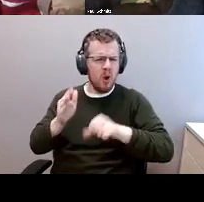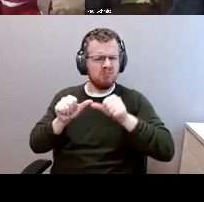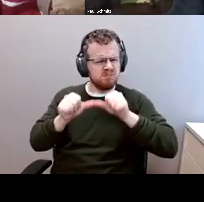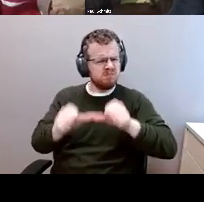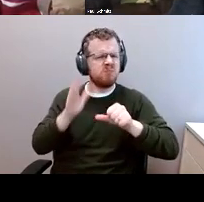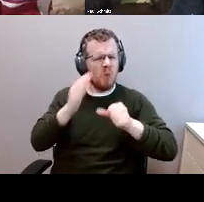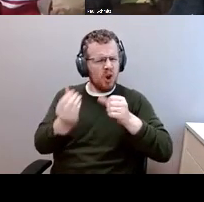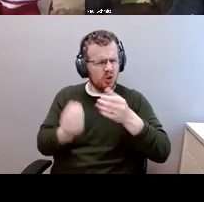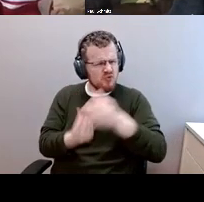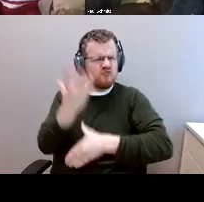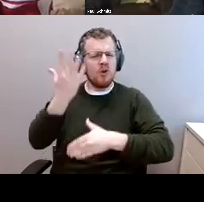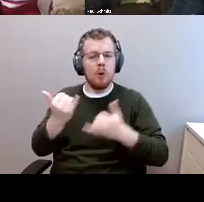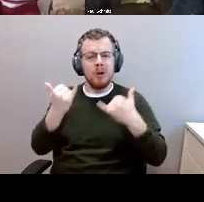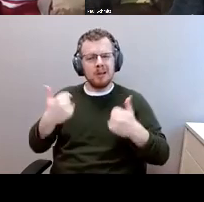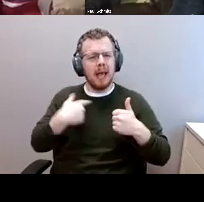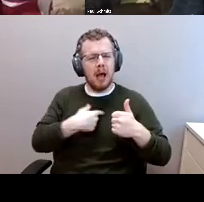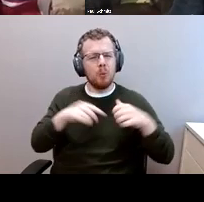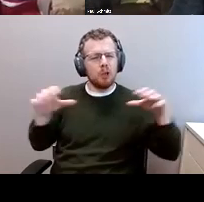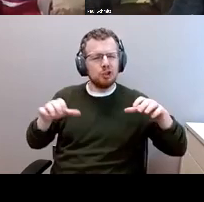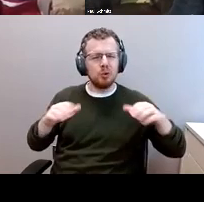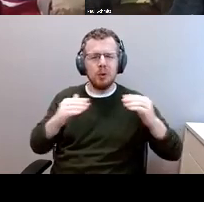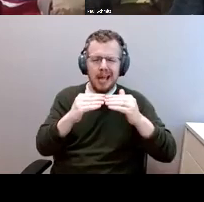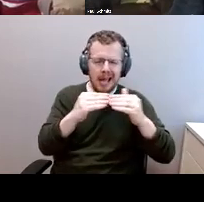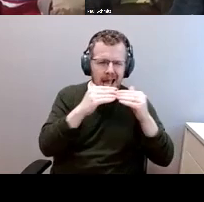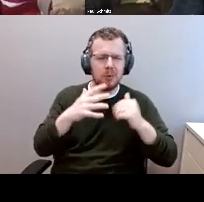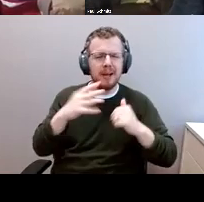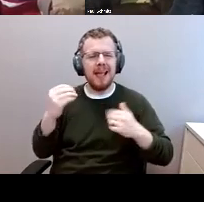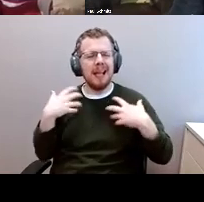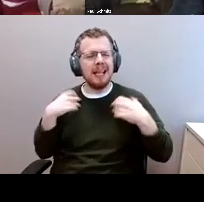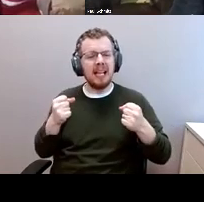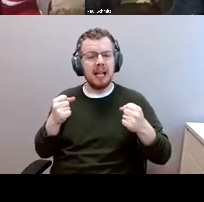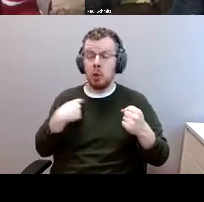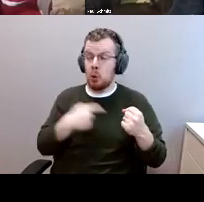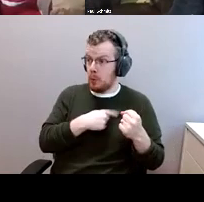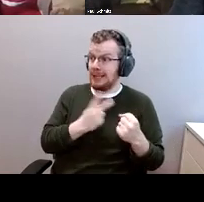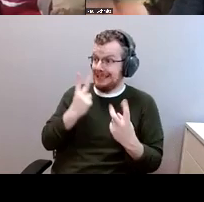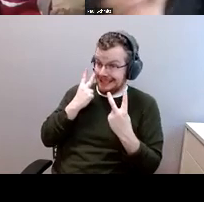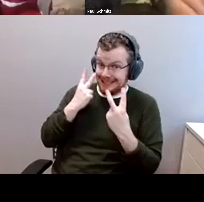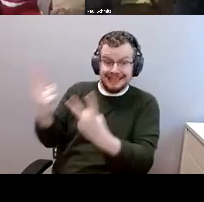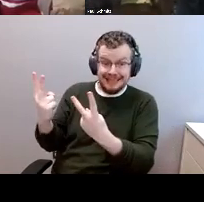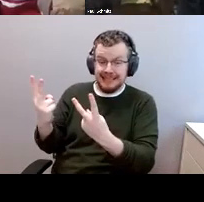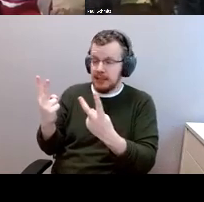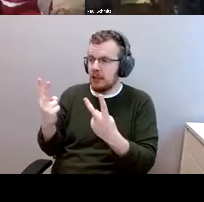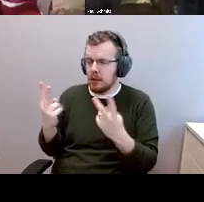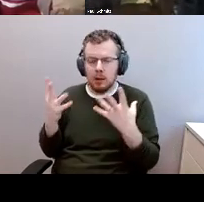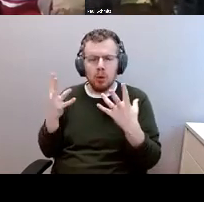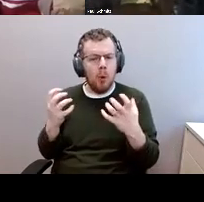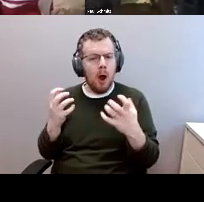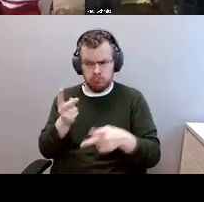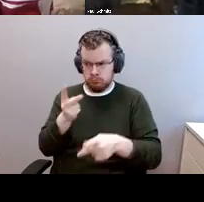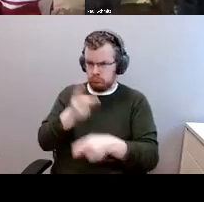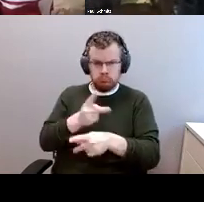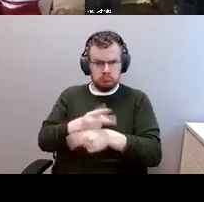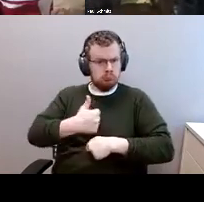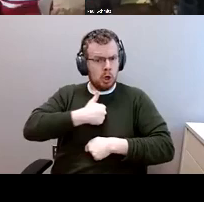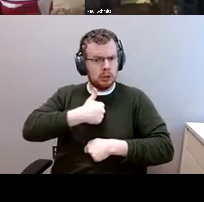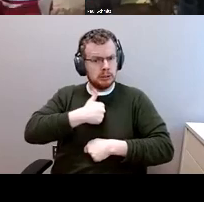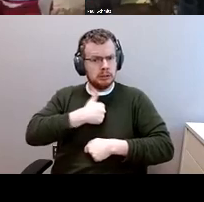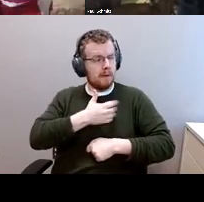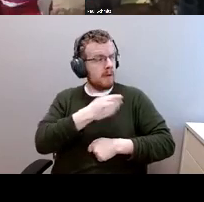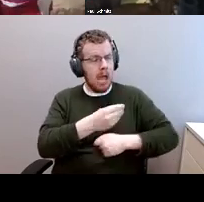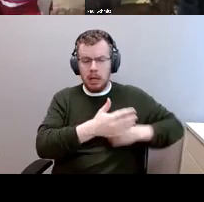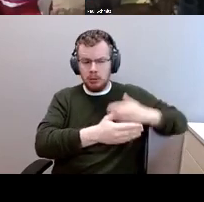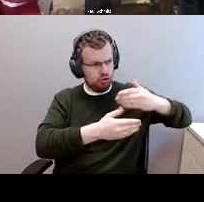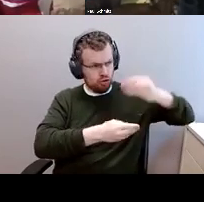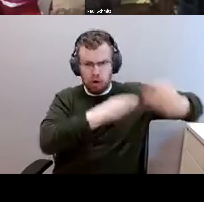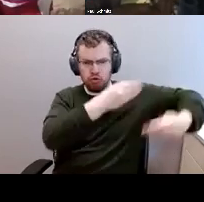we're doing equity in healing work because we see what you're doing. And we want to make sure that we're taking care of ourselves now intergenerationally.